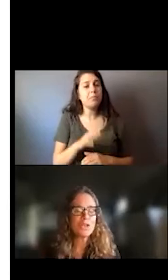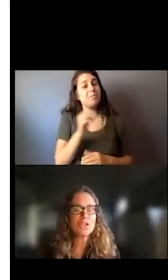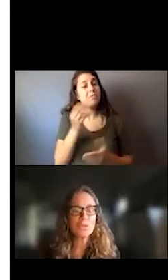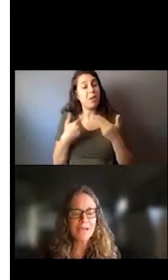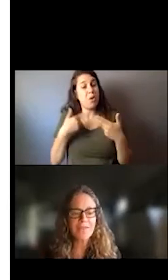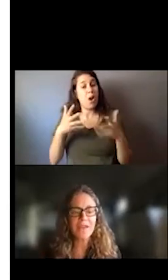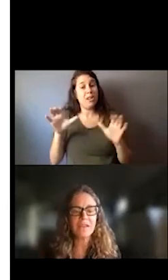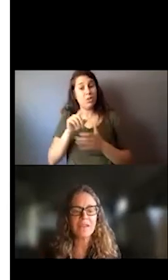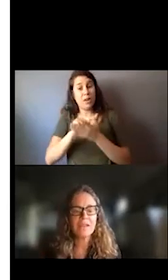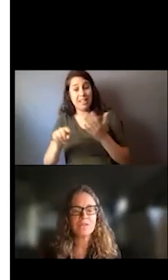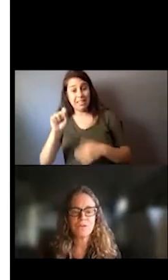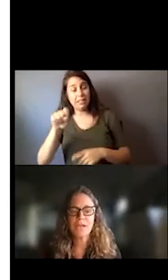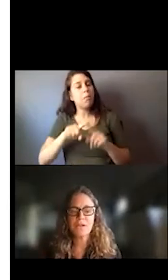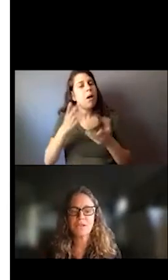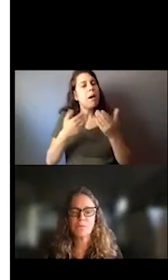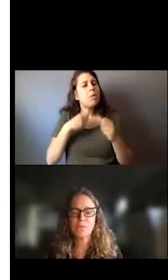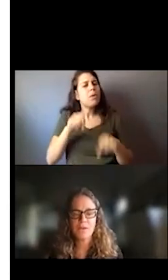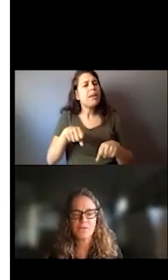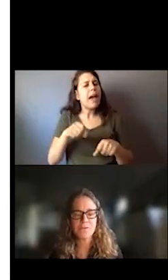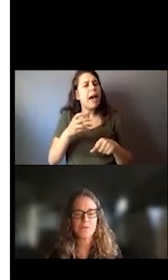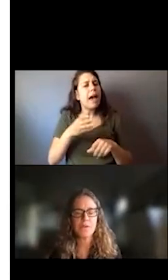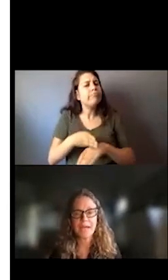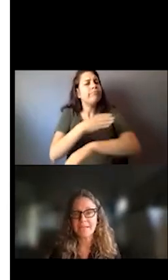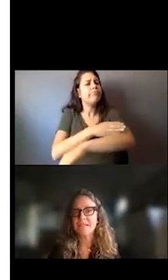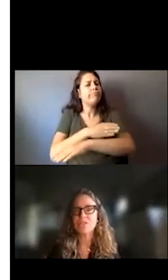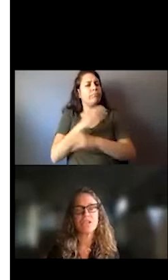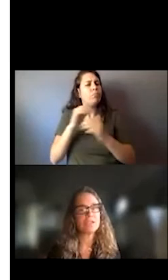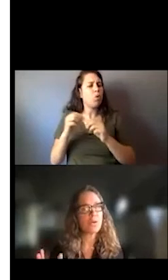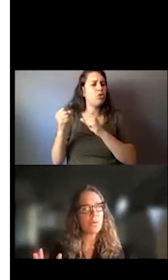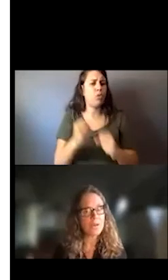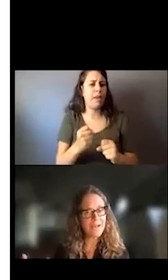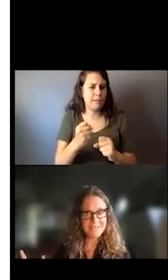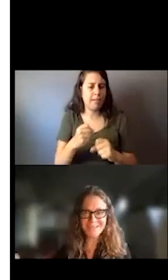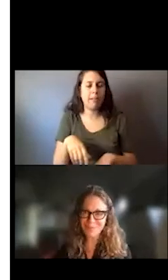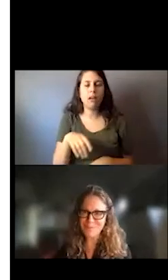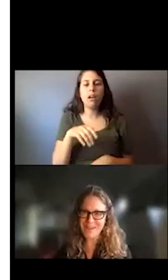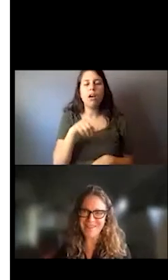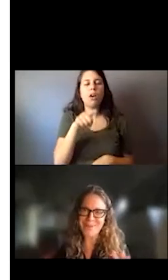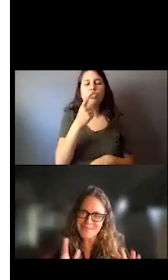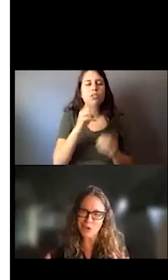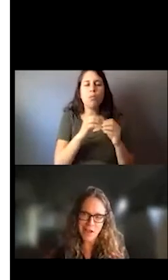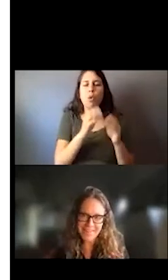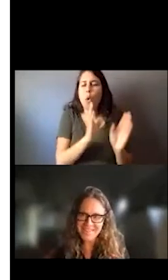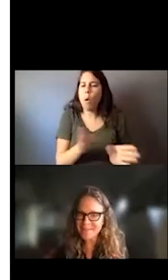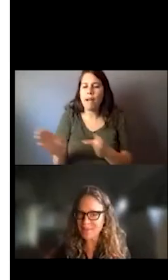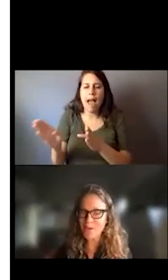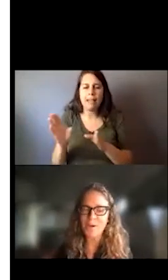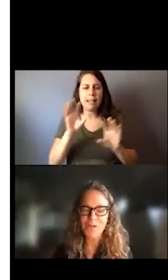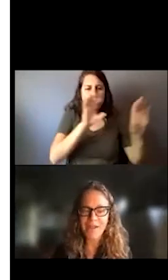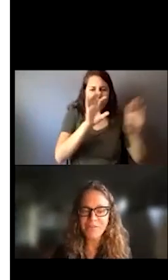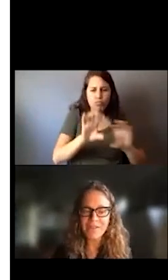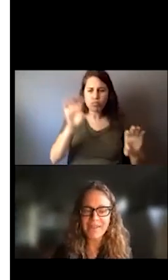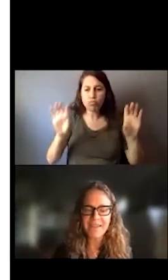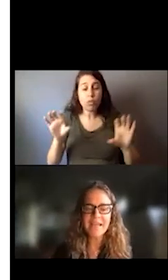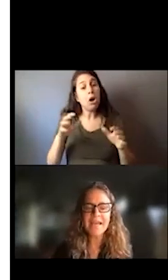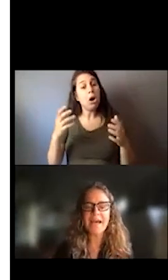where we also could strengthen social care to improve health. So again, it's just an organizing framework. It works for a lot of things. It may not